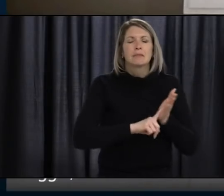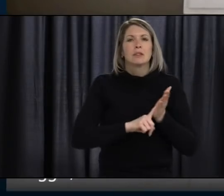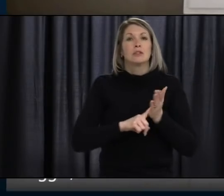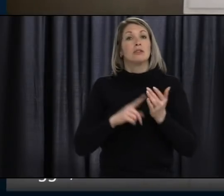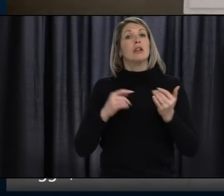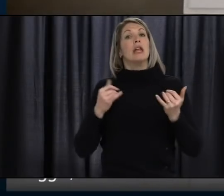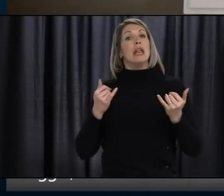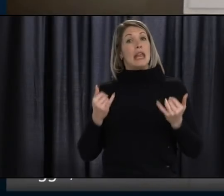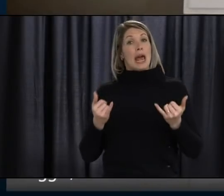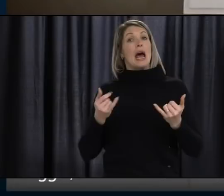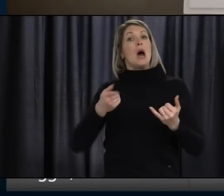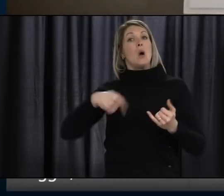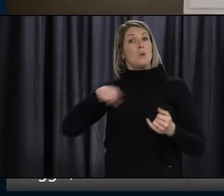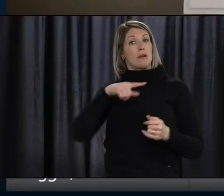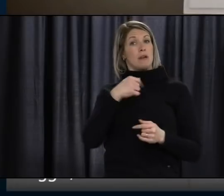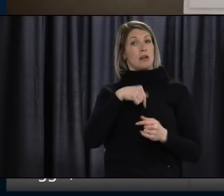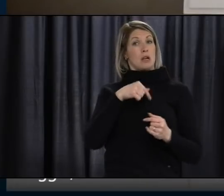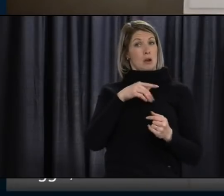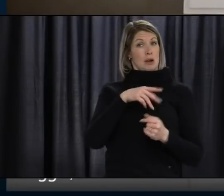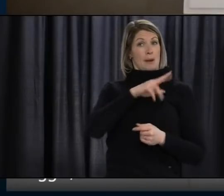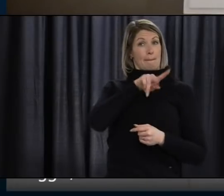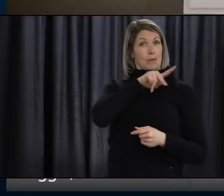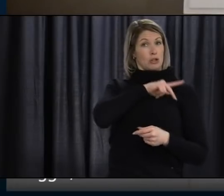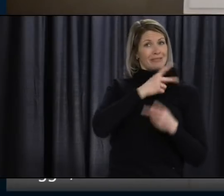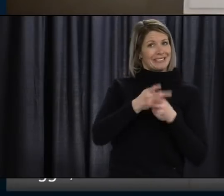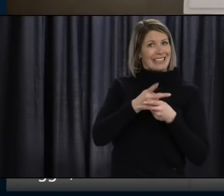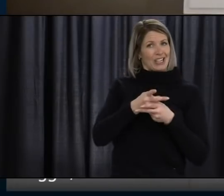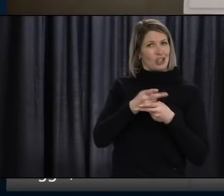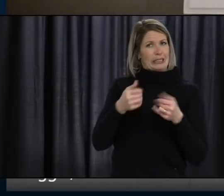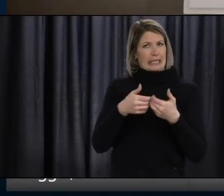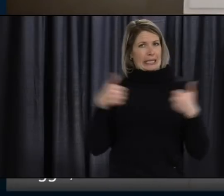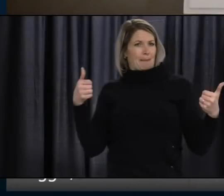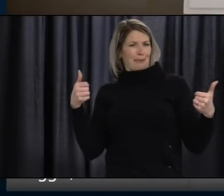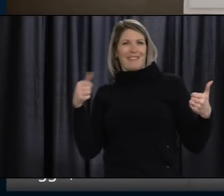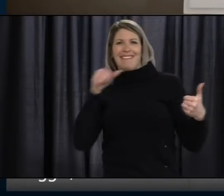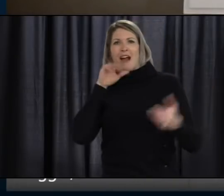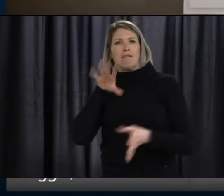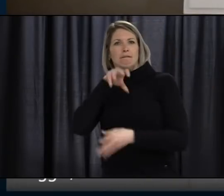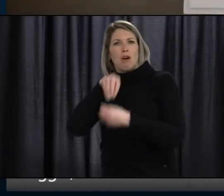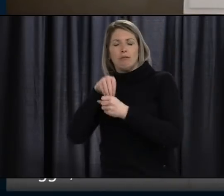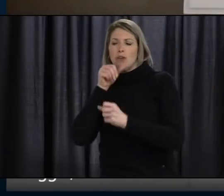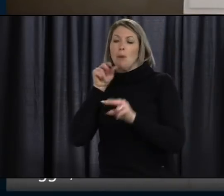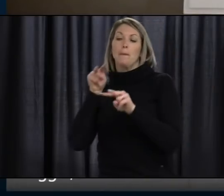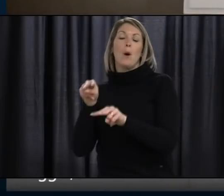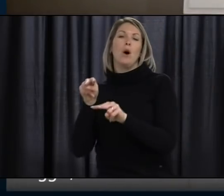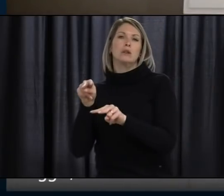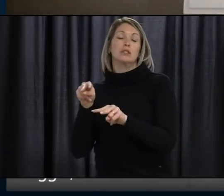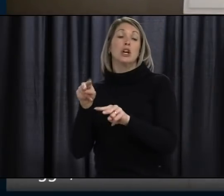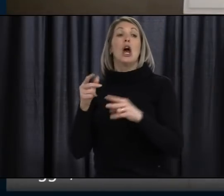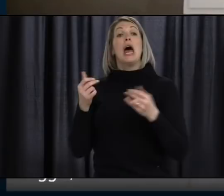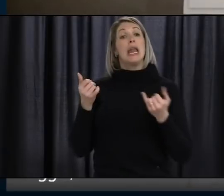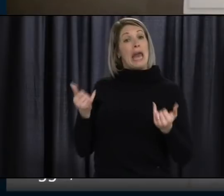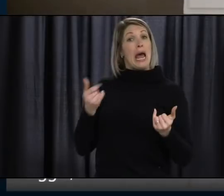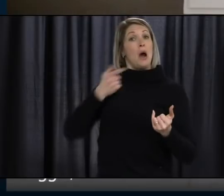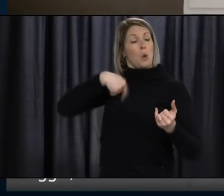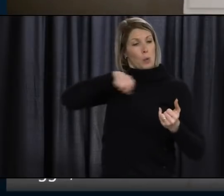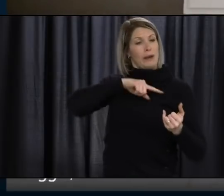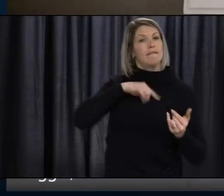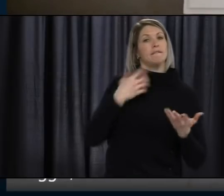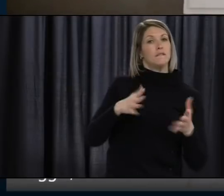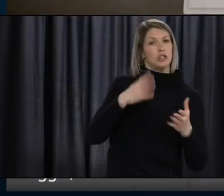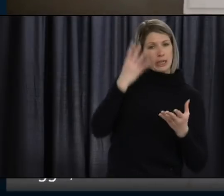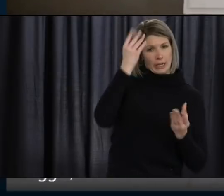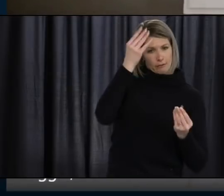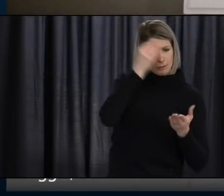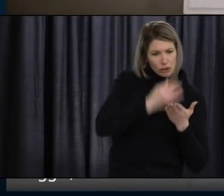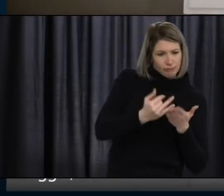needs. We've certainly been involved much more frequently in visiting those facilities and providing advice.